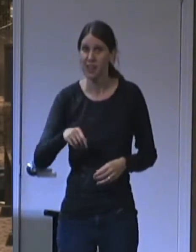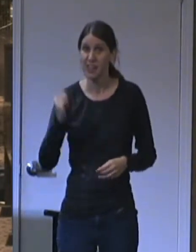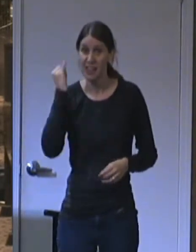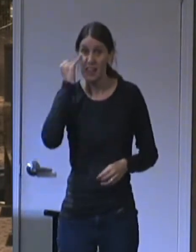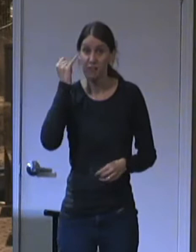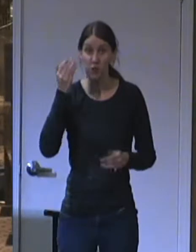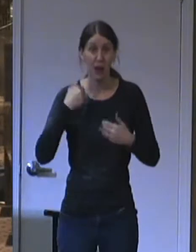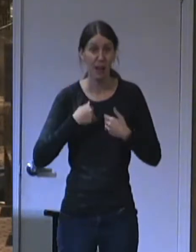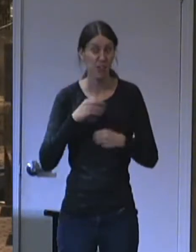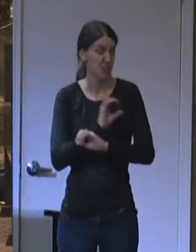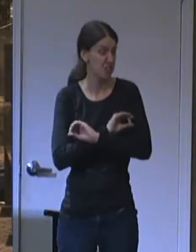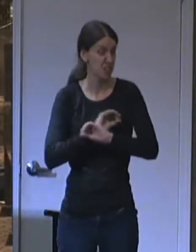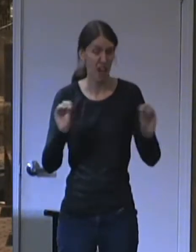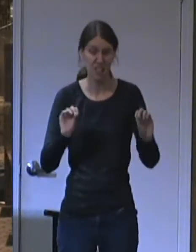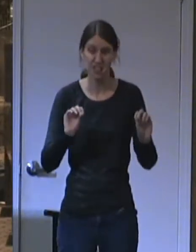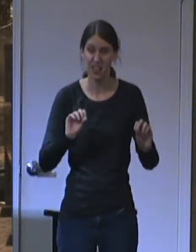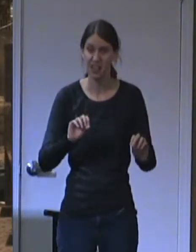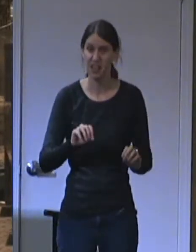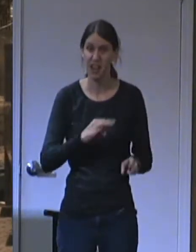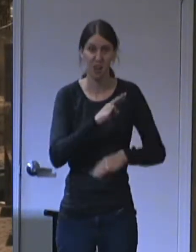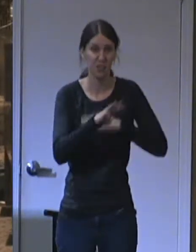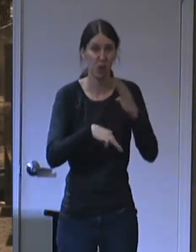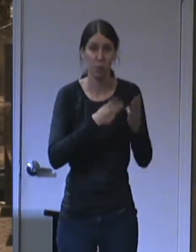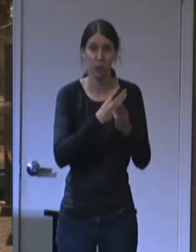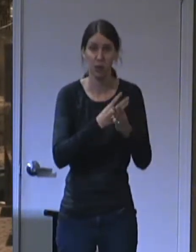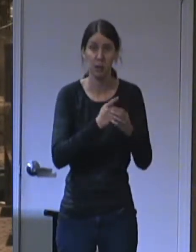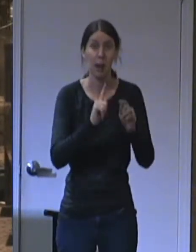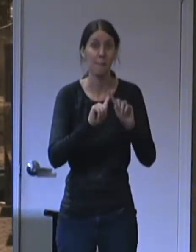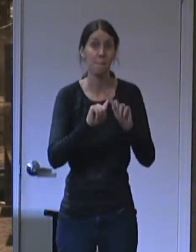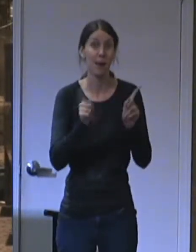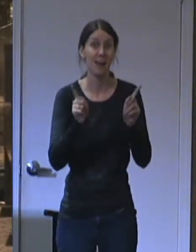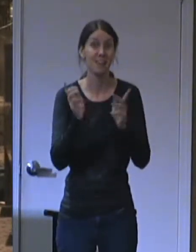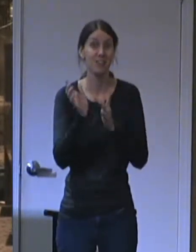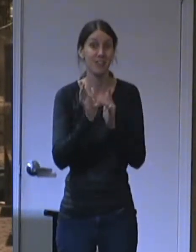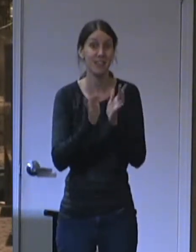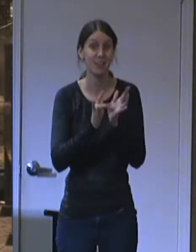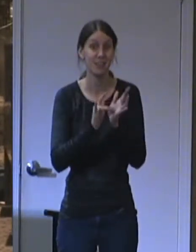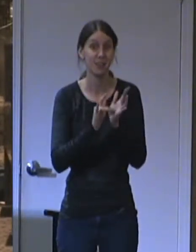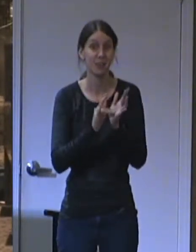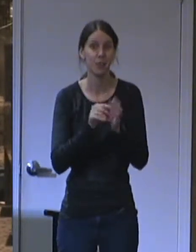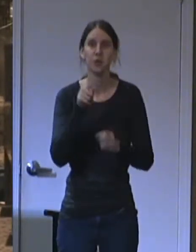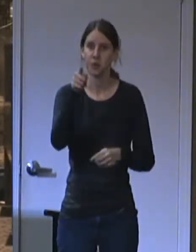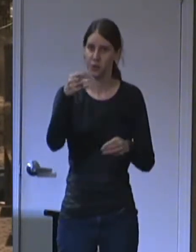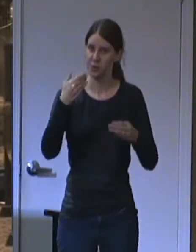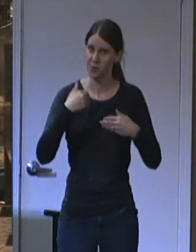in this world but Jesus Christ, you have everything that matters.